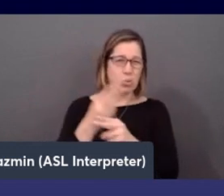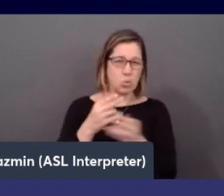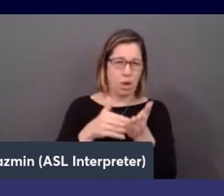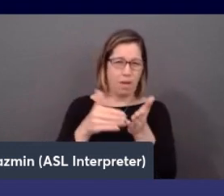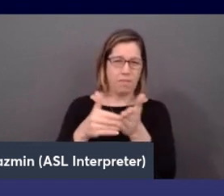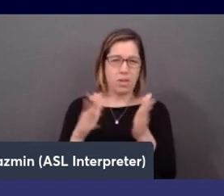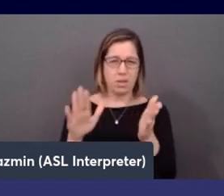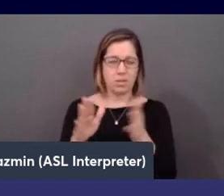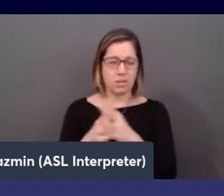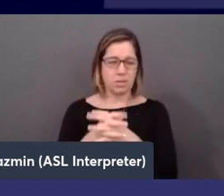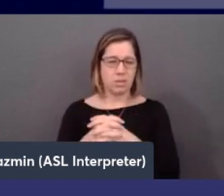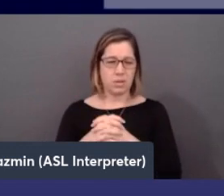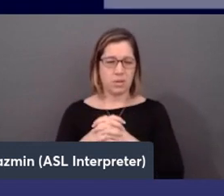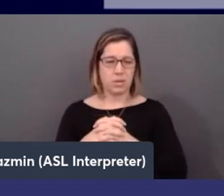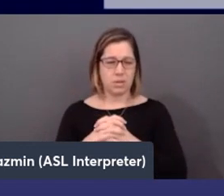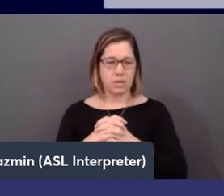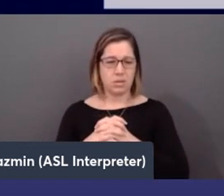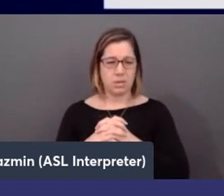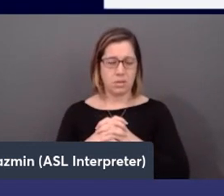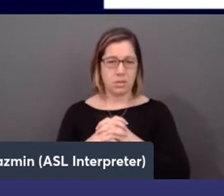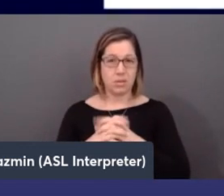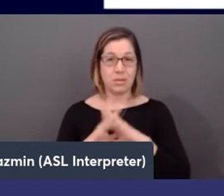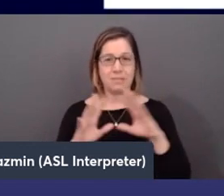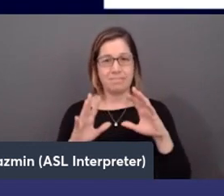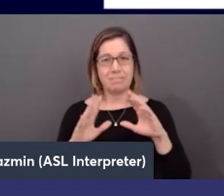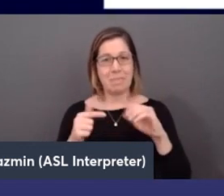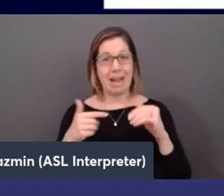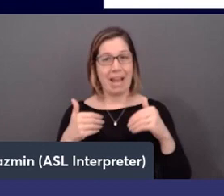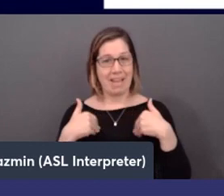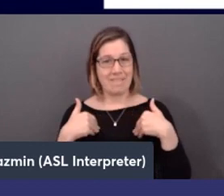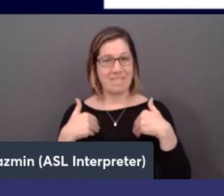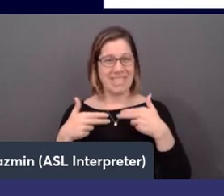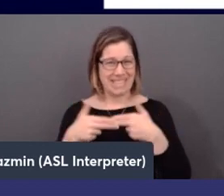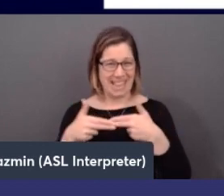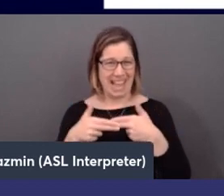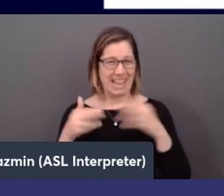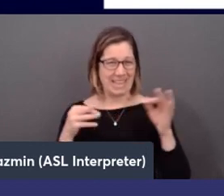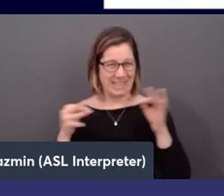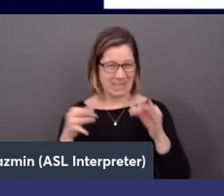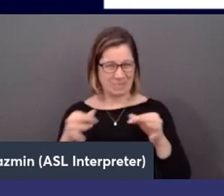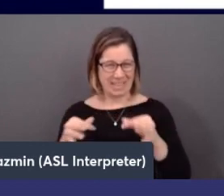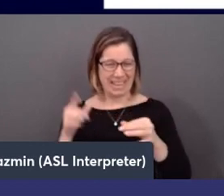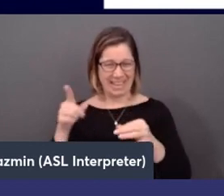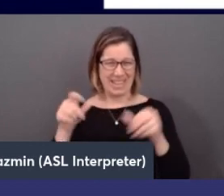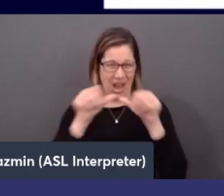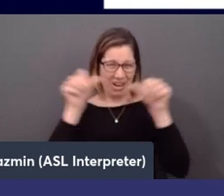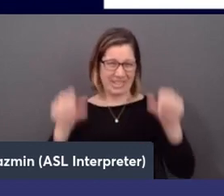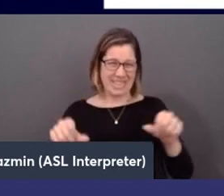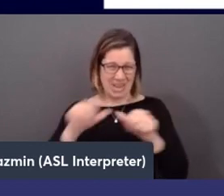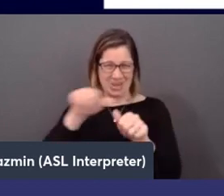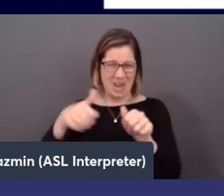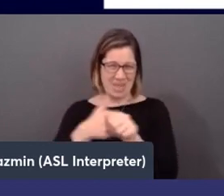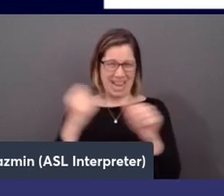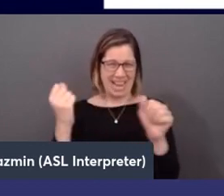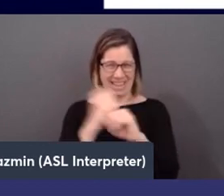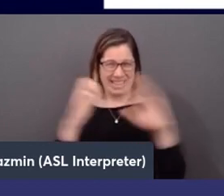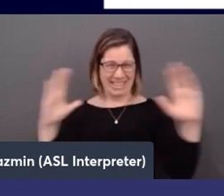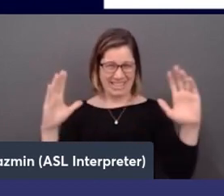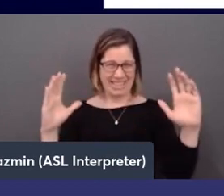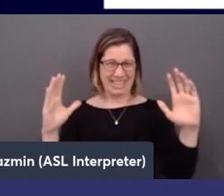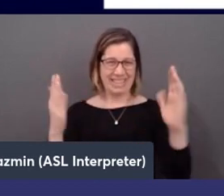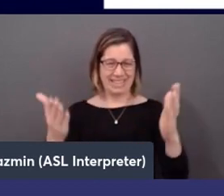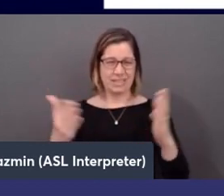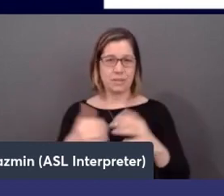that um, I actually have a slide that explains the architecture behind the scenes, right? So